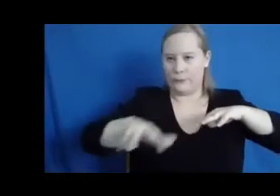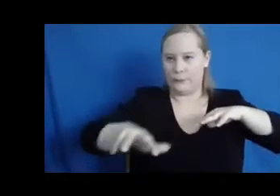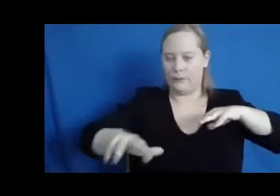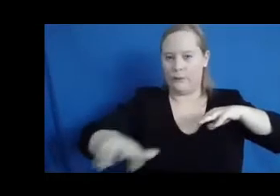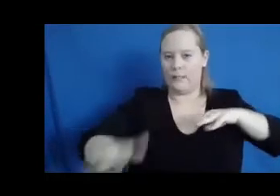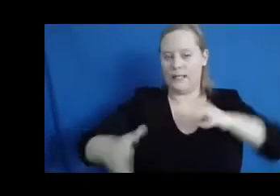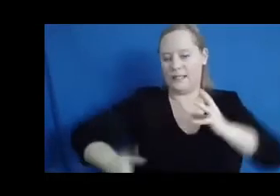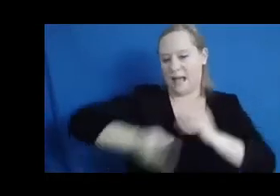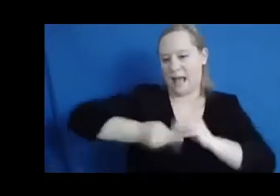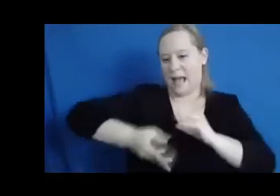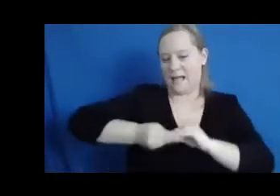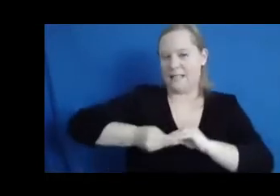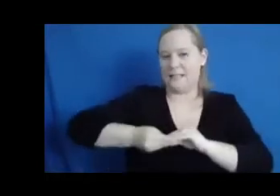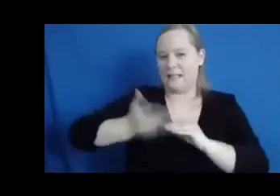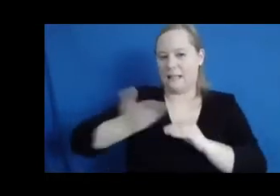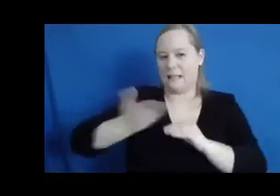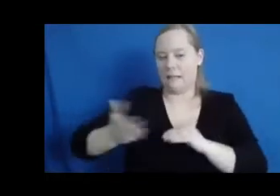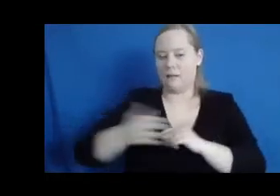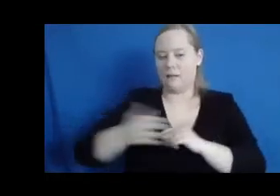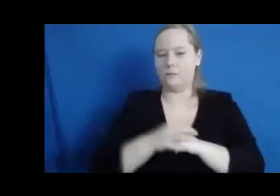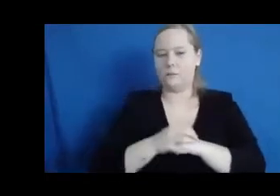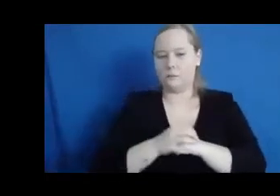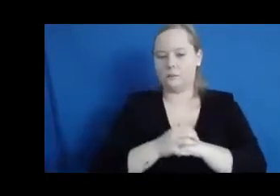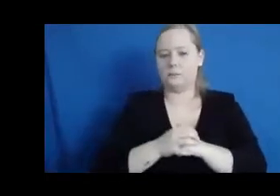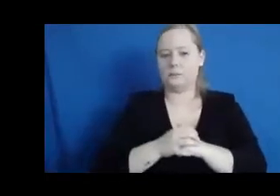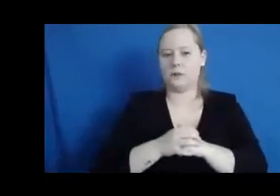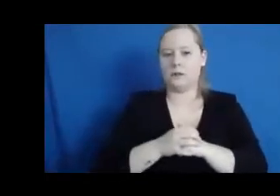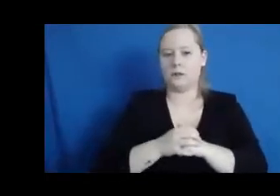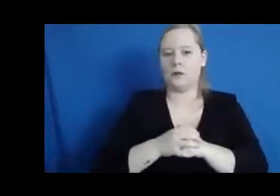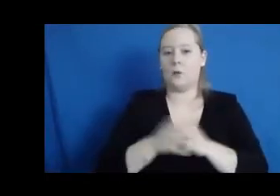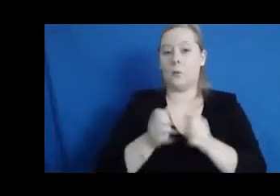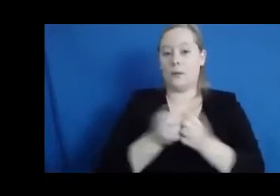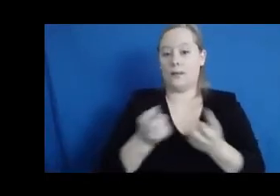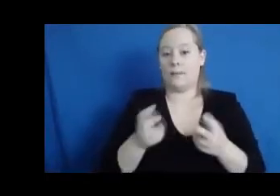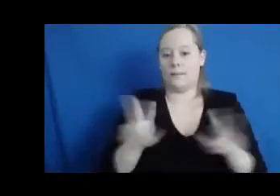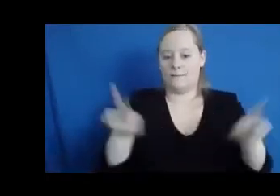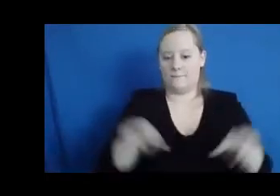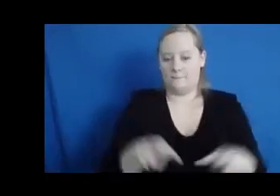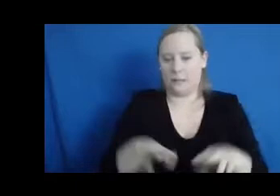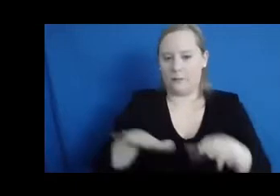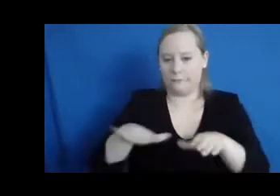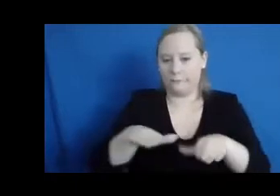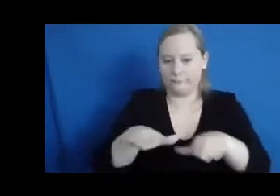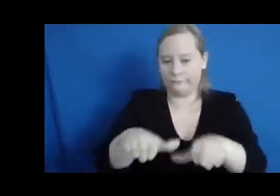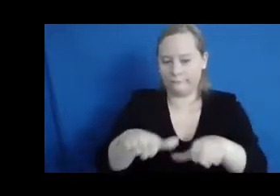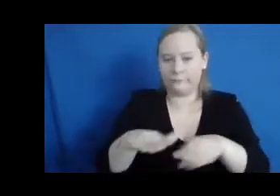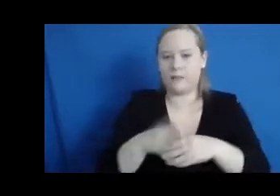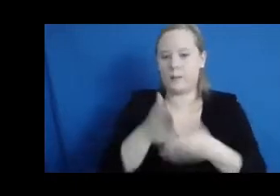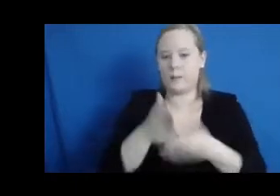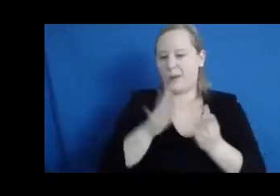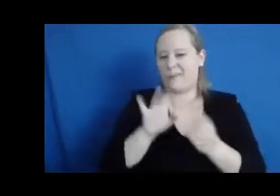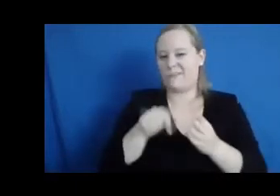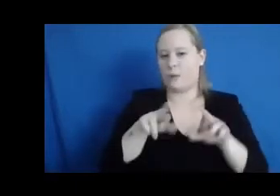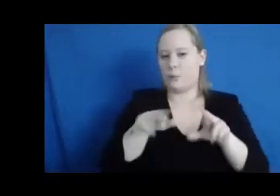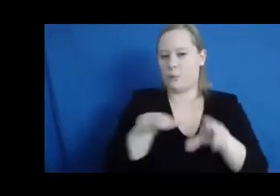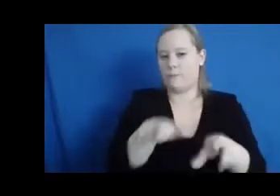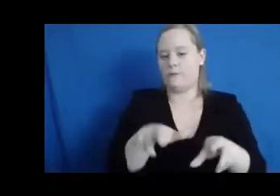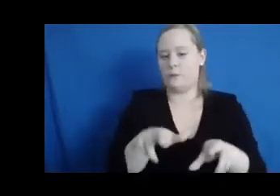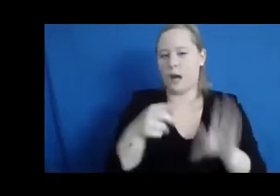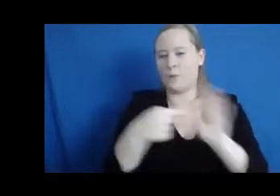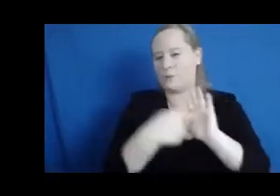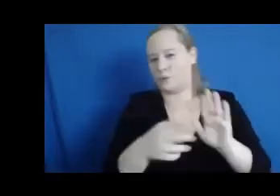certain constituents along the river valley in kind of the section of the river that I'll get into here shortly.